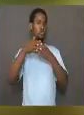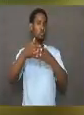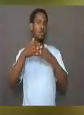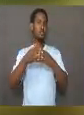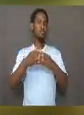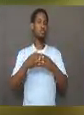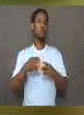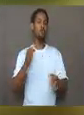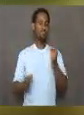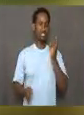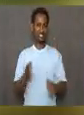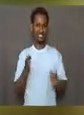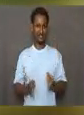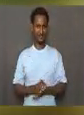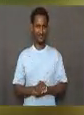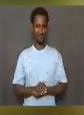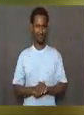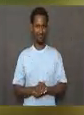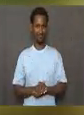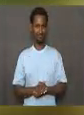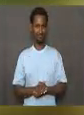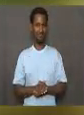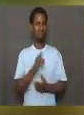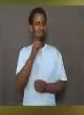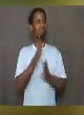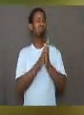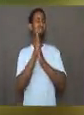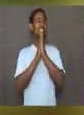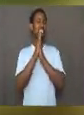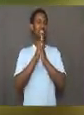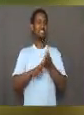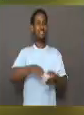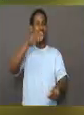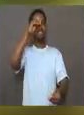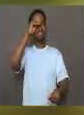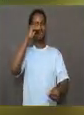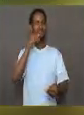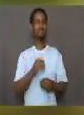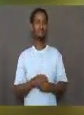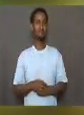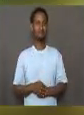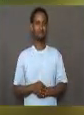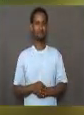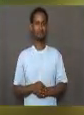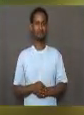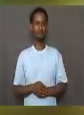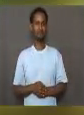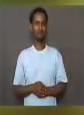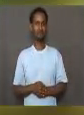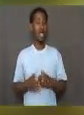justice. I think it will be a very interesting lesson, and I cannot wait to begin.